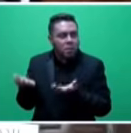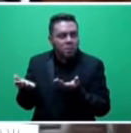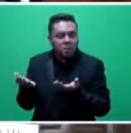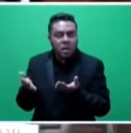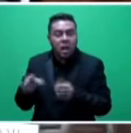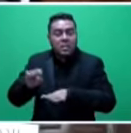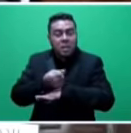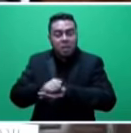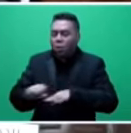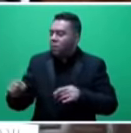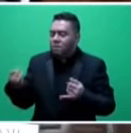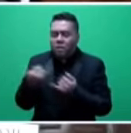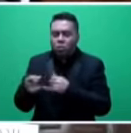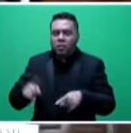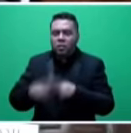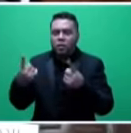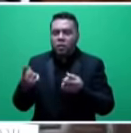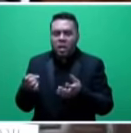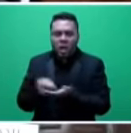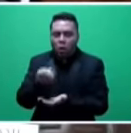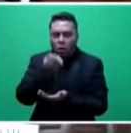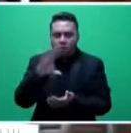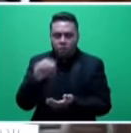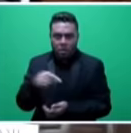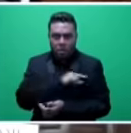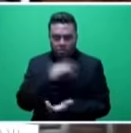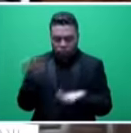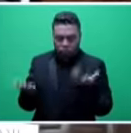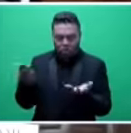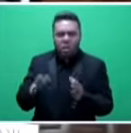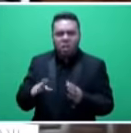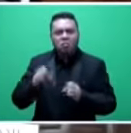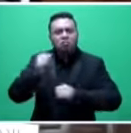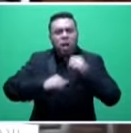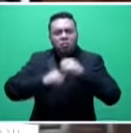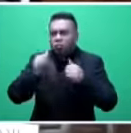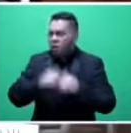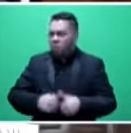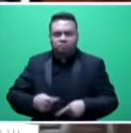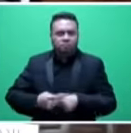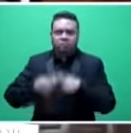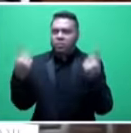very different economy from ours. It is different structurally and hugely